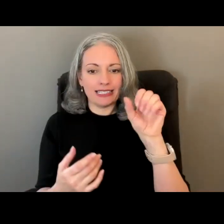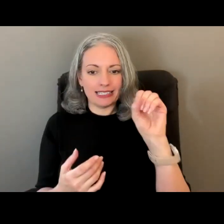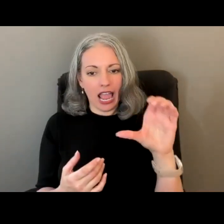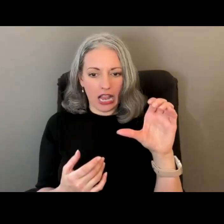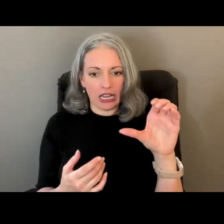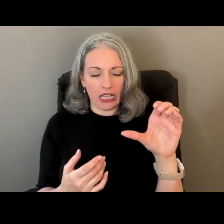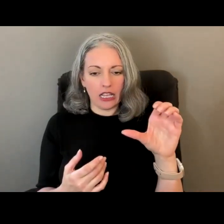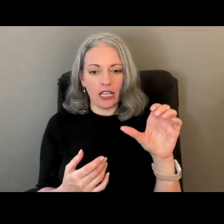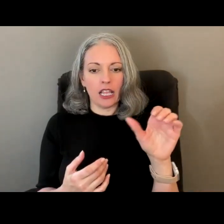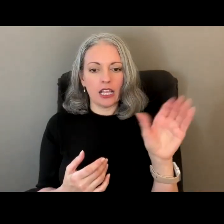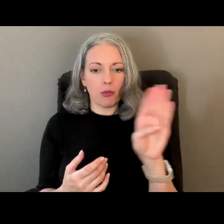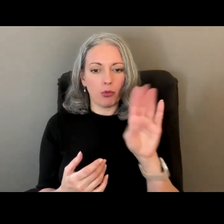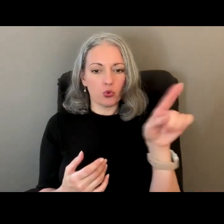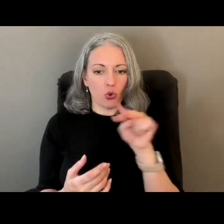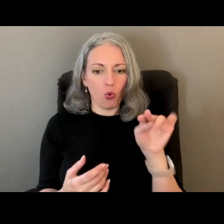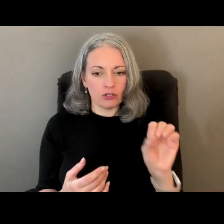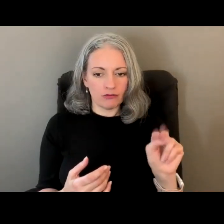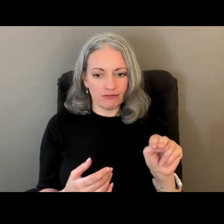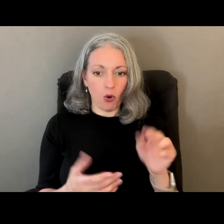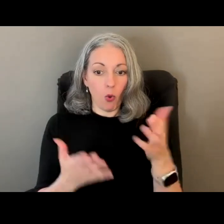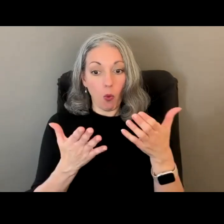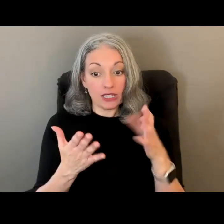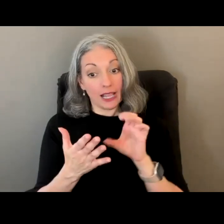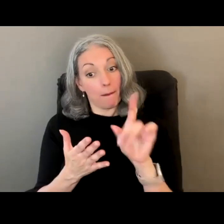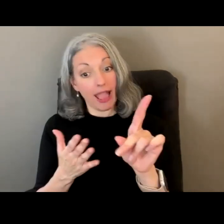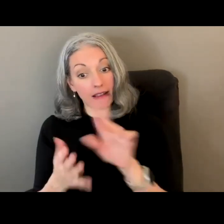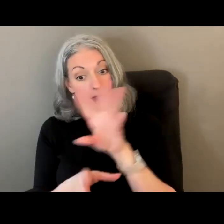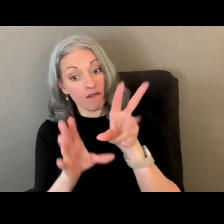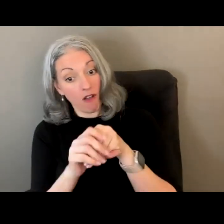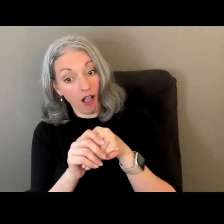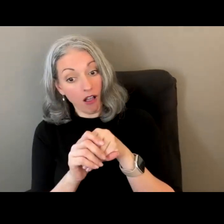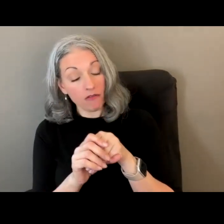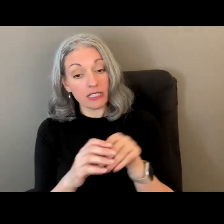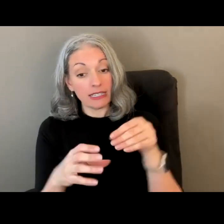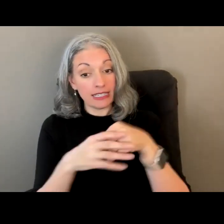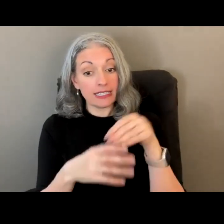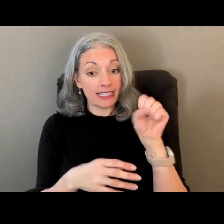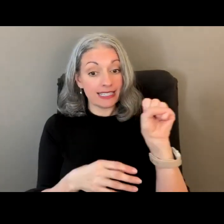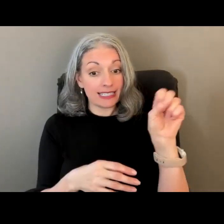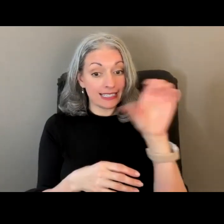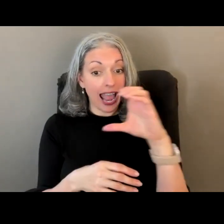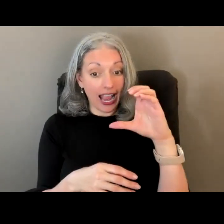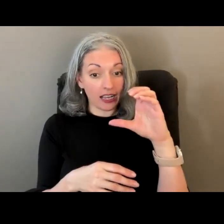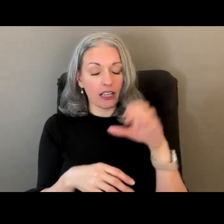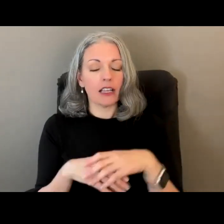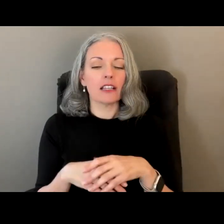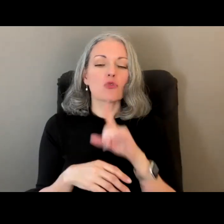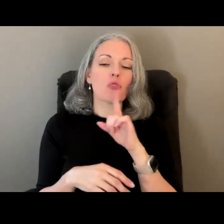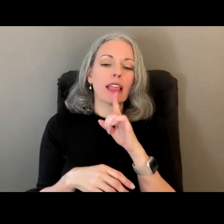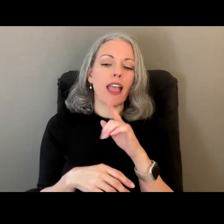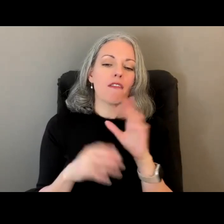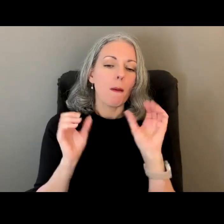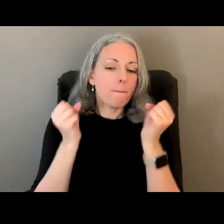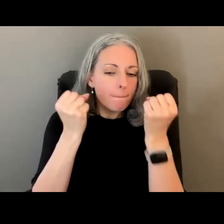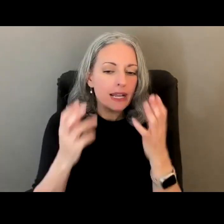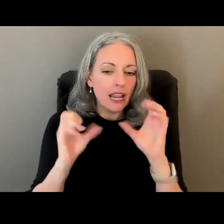blue zone and wants to get back and get engaged in our Sacramento blue zone. So we have a lot of federal opportunities, at least